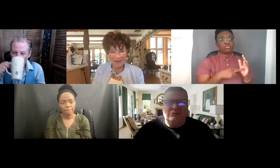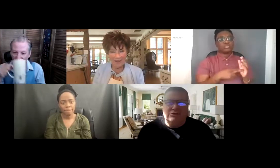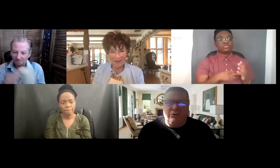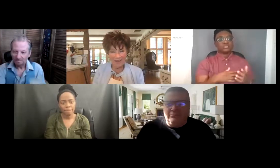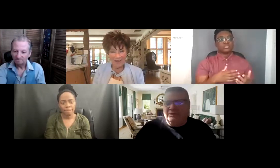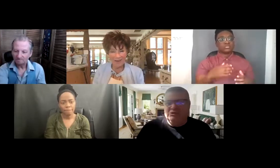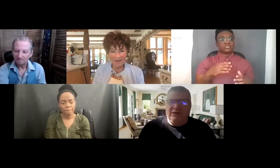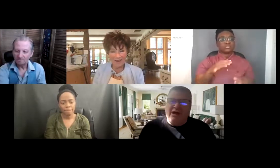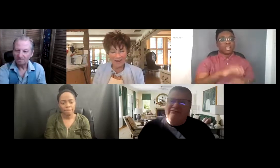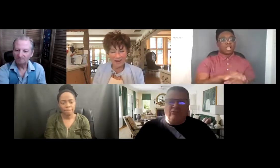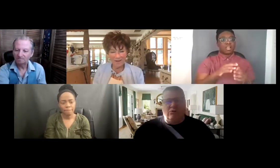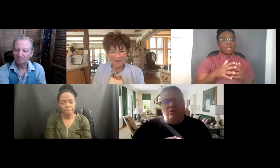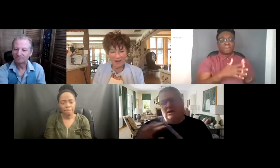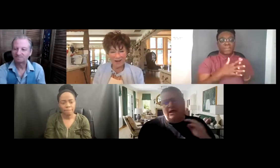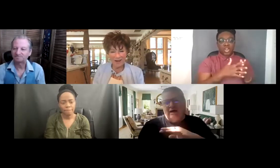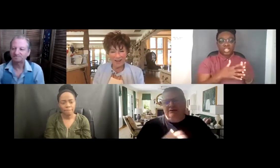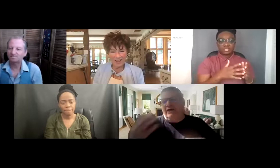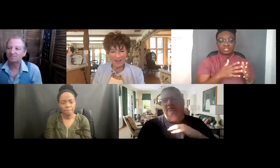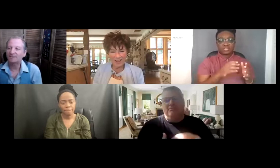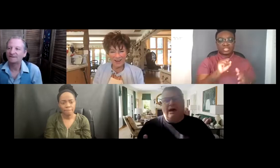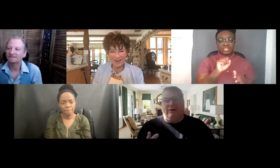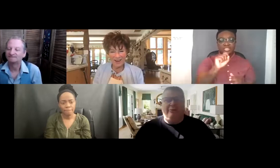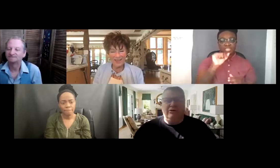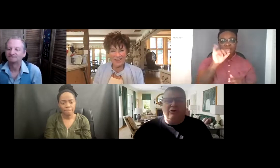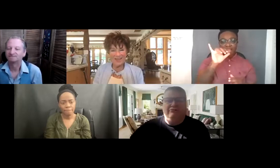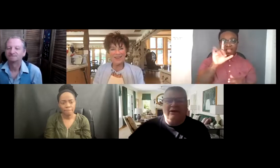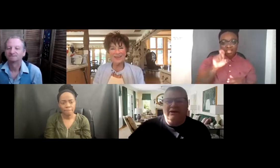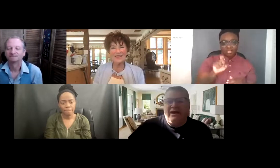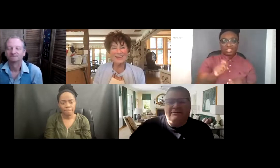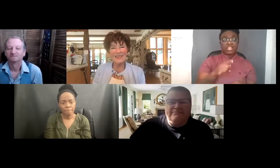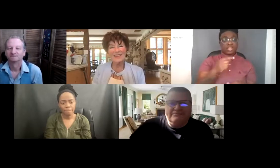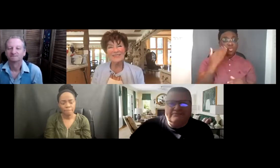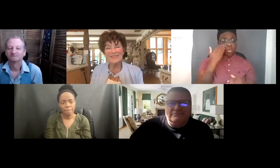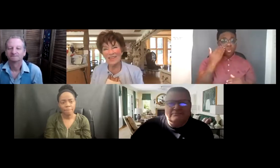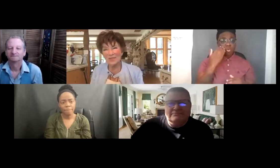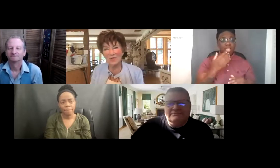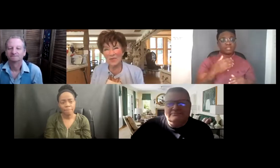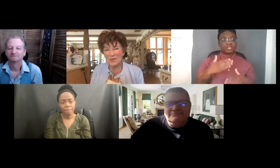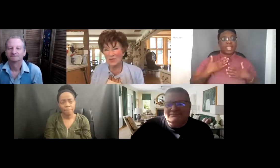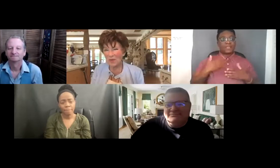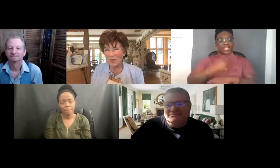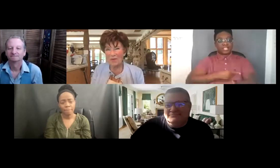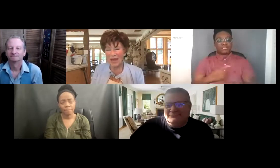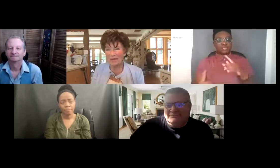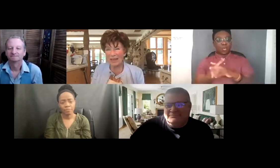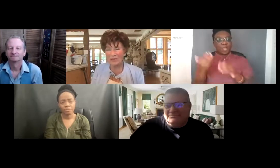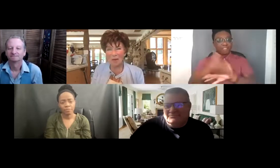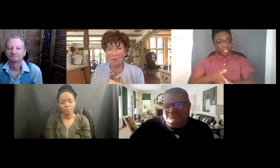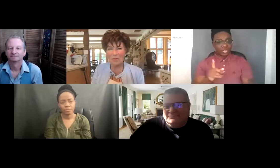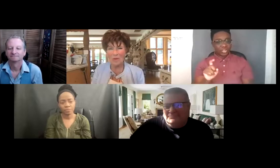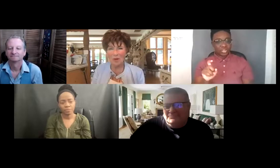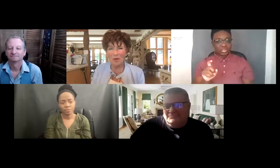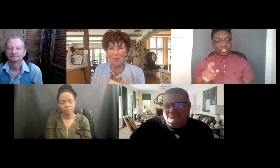Days was going to be a spinoff, or how did that come about? How were you notified of that? See, you know, first of all, I have a lot of